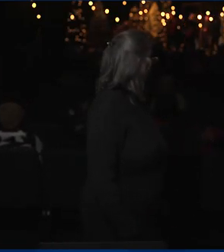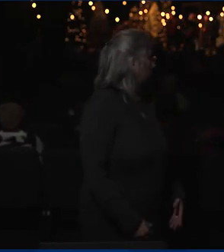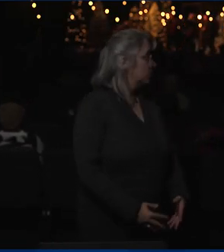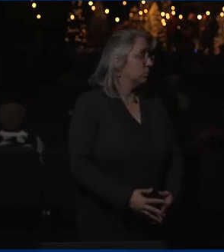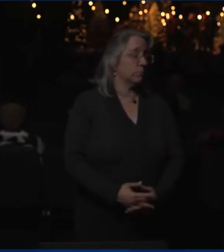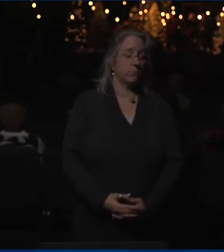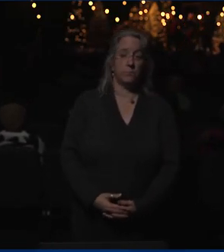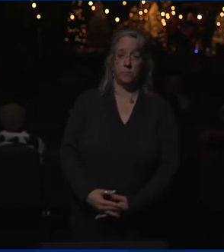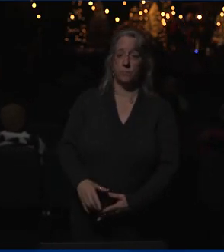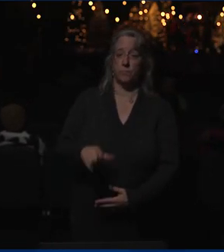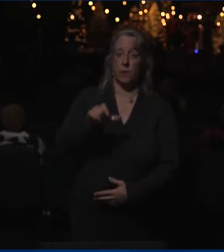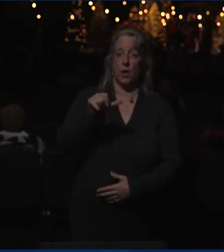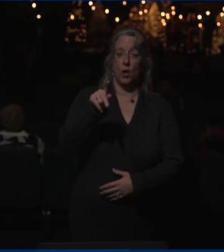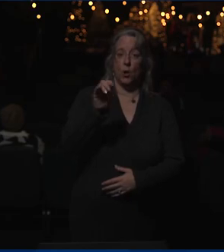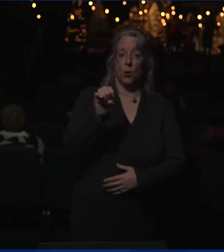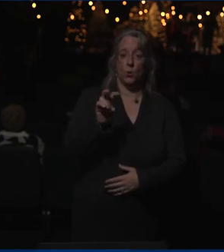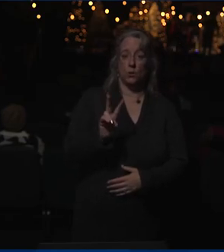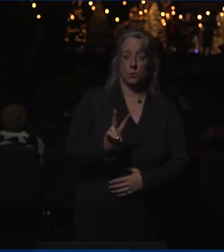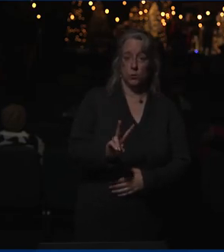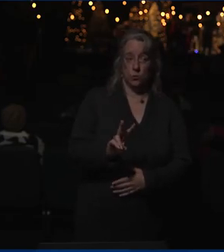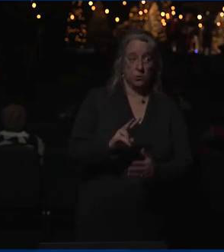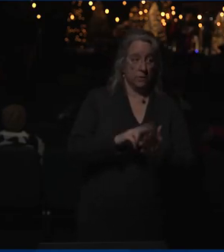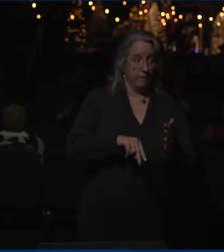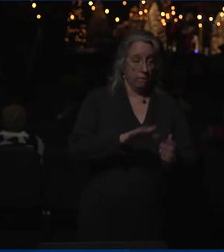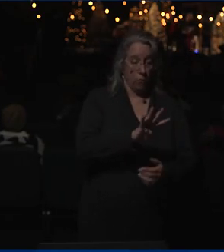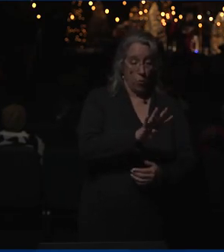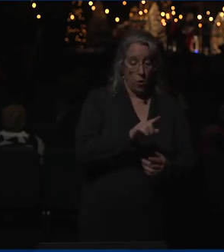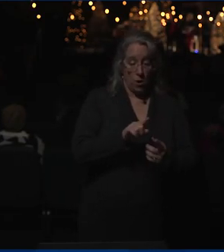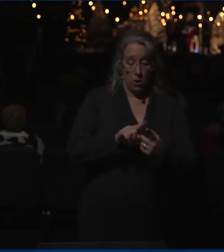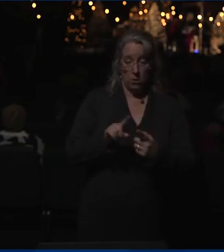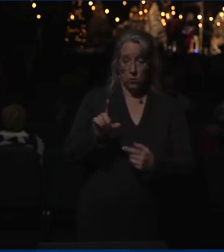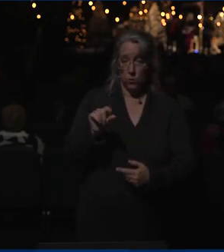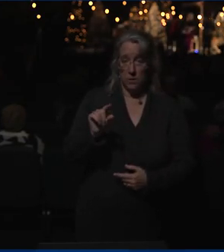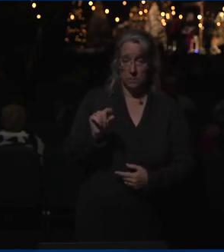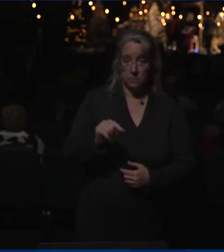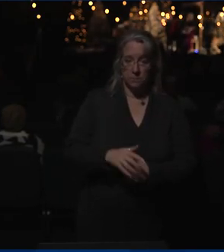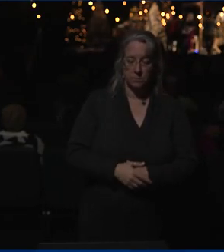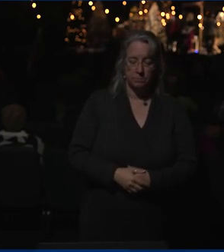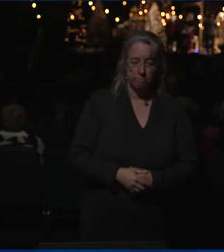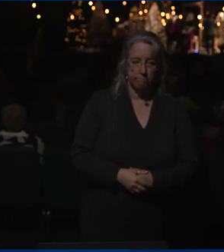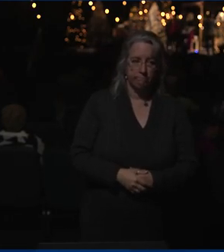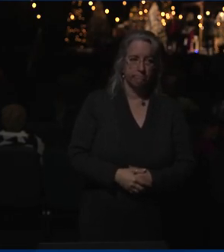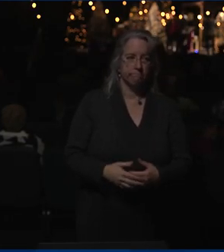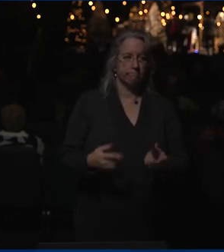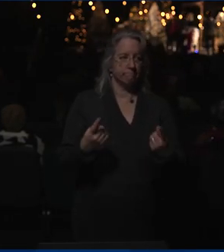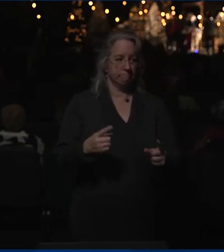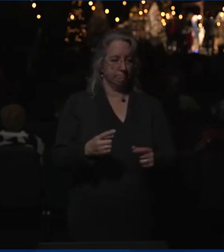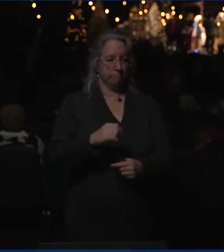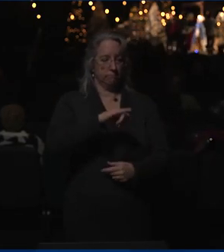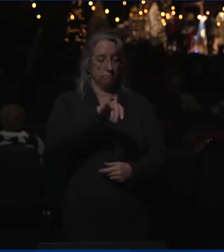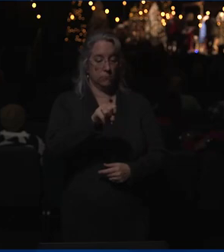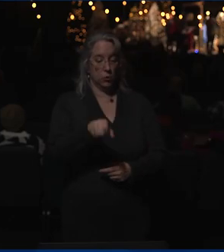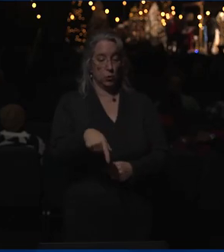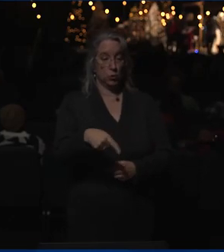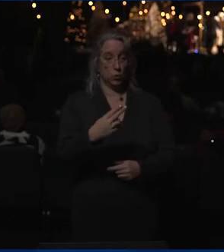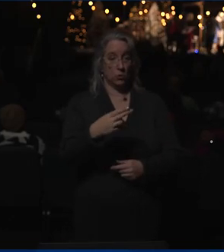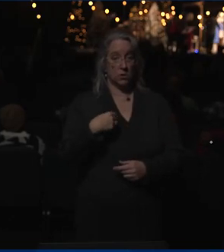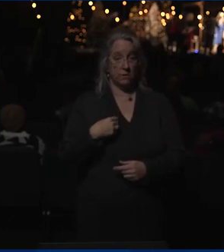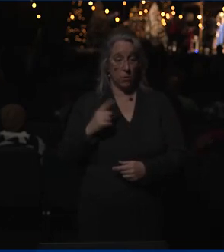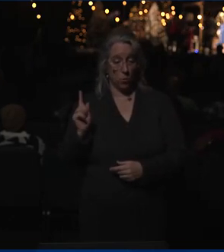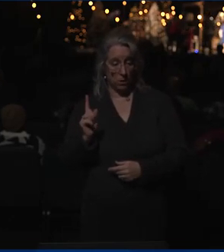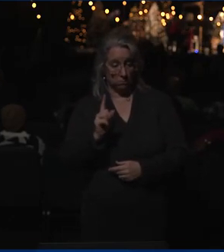Luke 2, verses 4 through 20. So Joseph also went up from the town of Nazareth in Galilee to